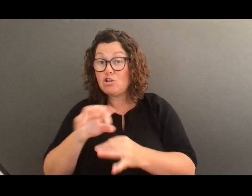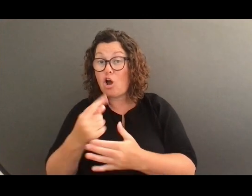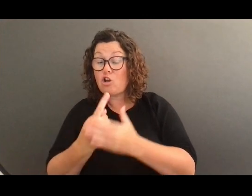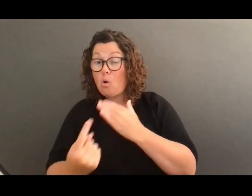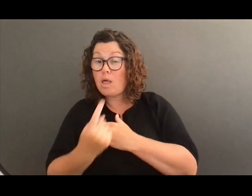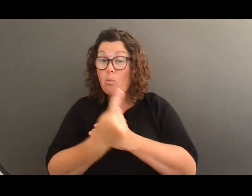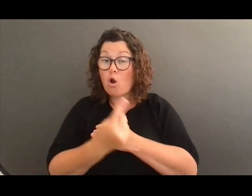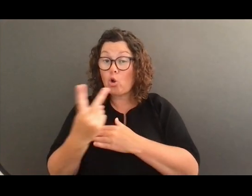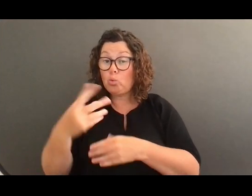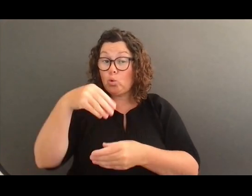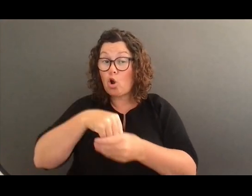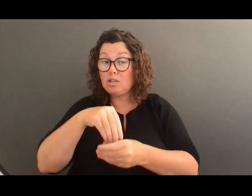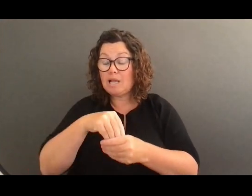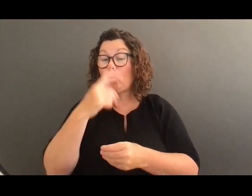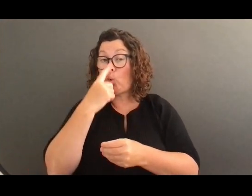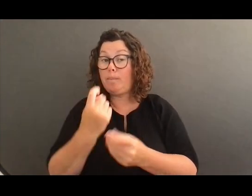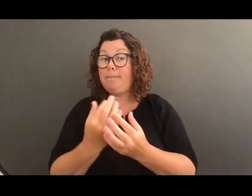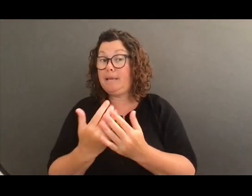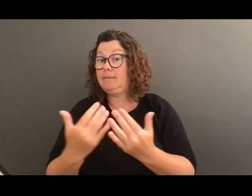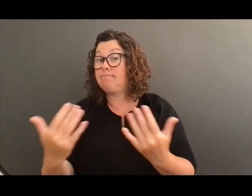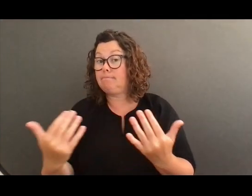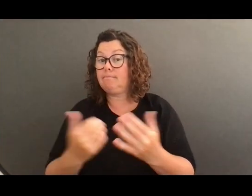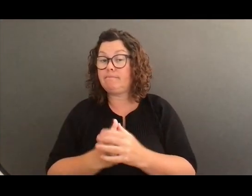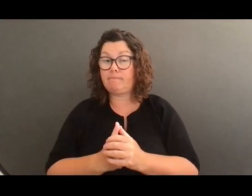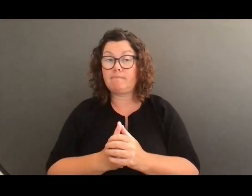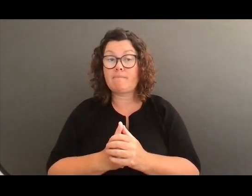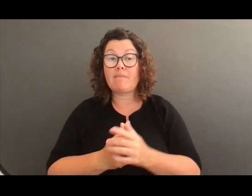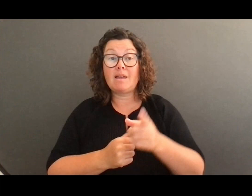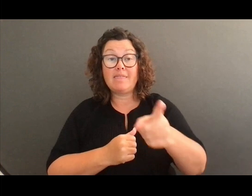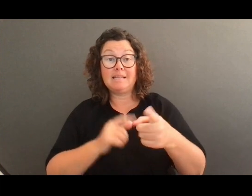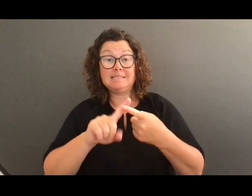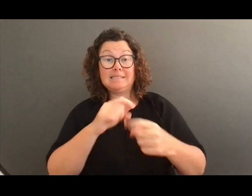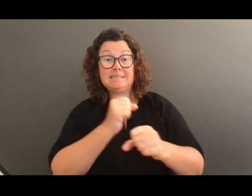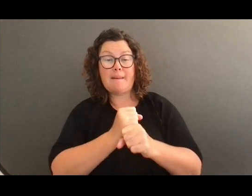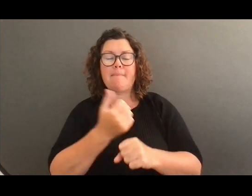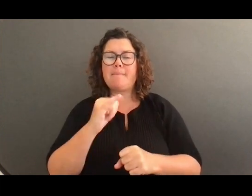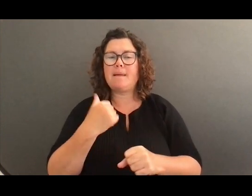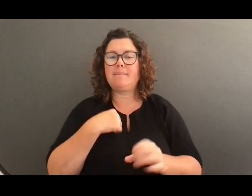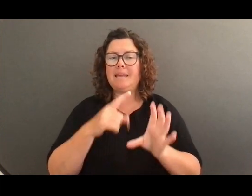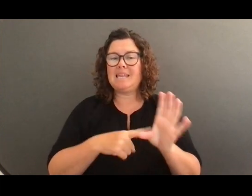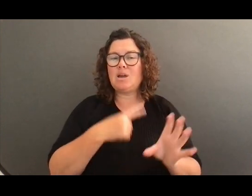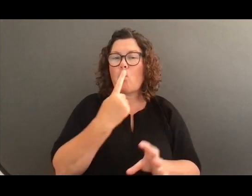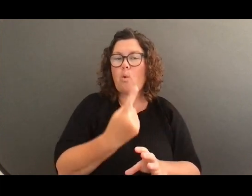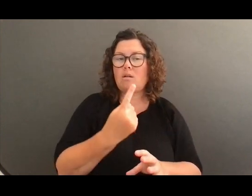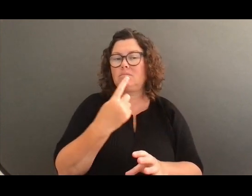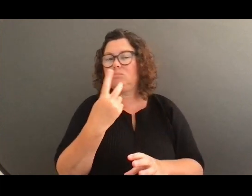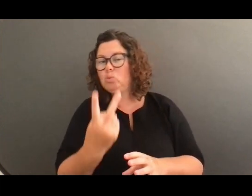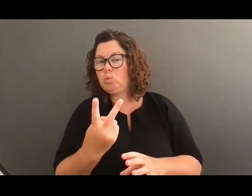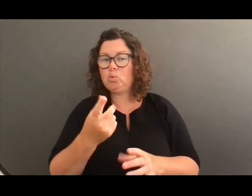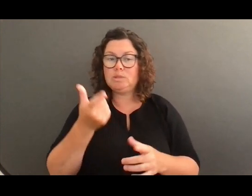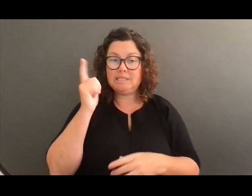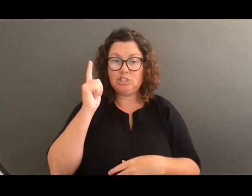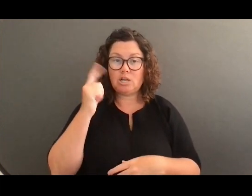In this example, I'm in perhaps a Year 1-2 teacher, and I would like to combine visual arts and